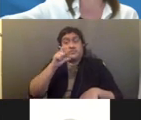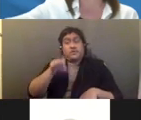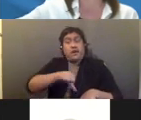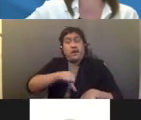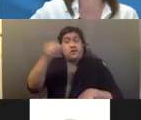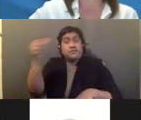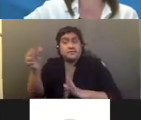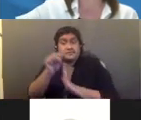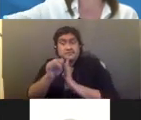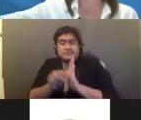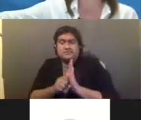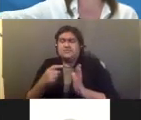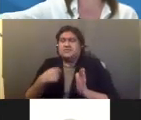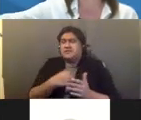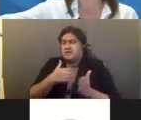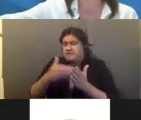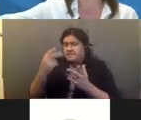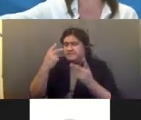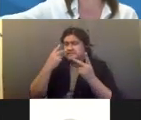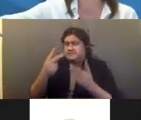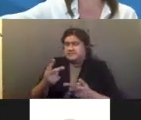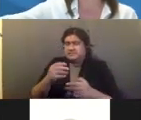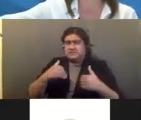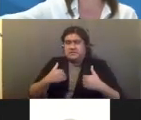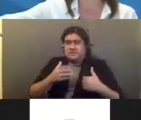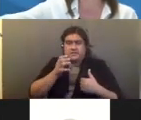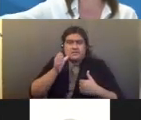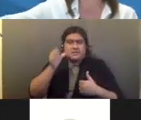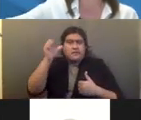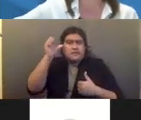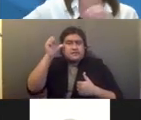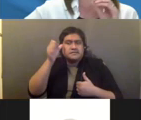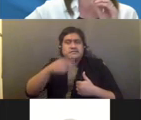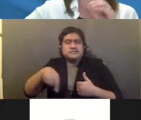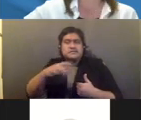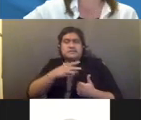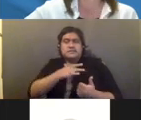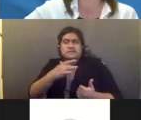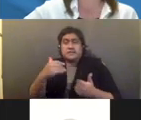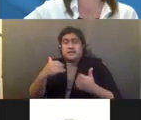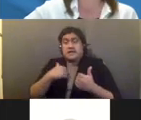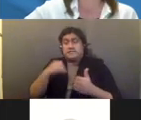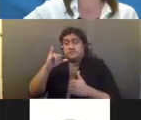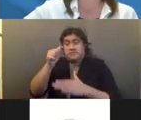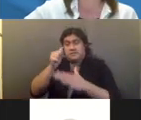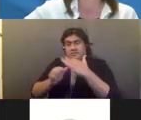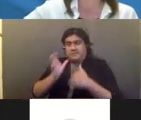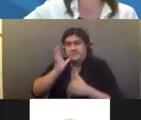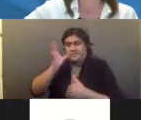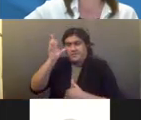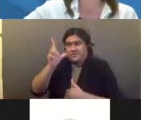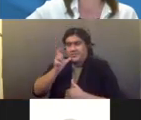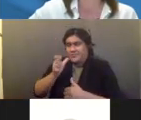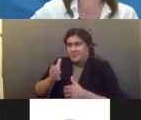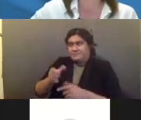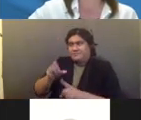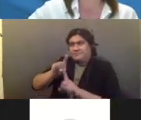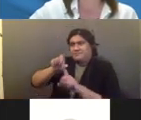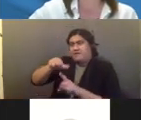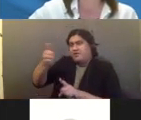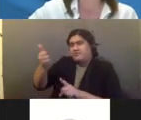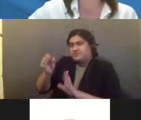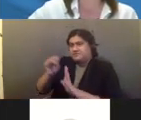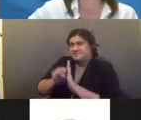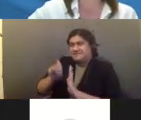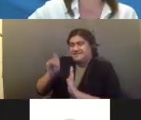who might be on an insurance policy from their parents in a different state, the rules in that state might be different. And I think